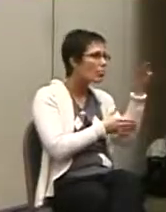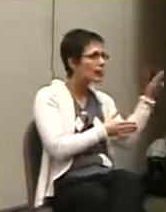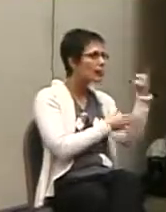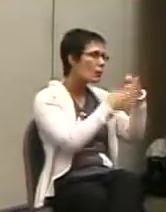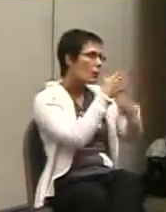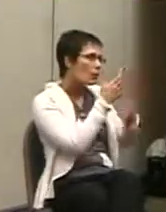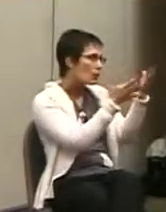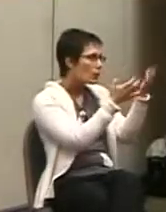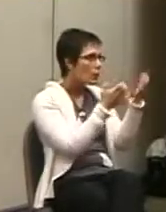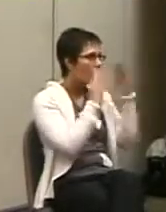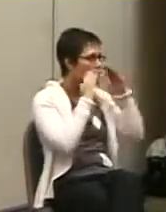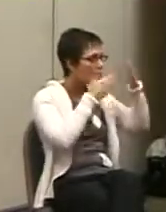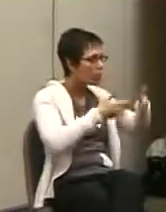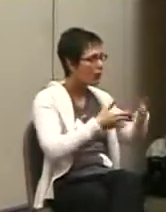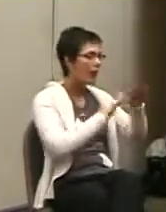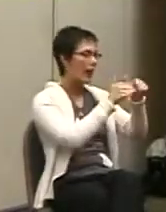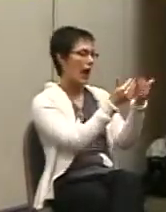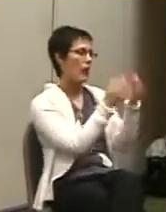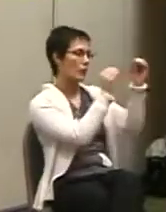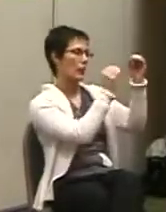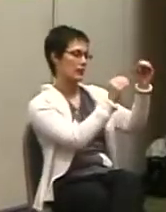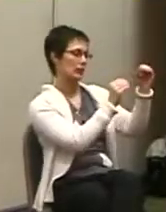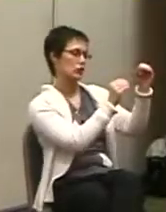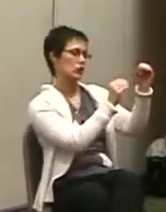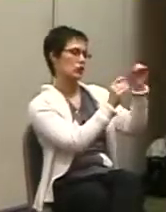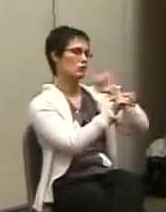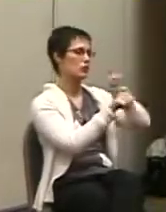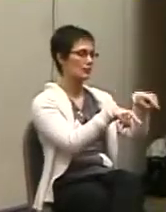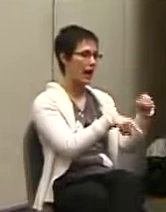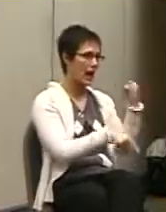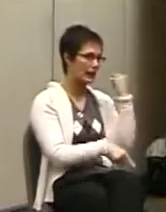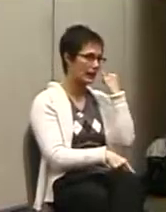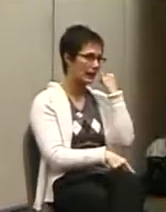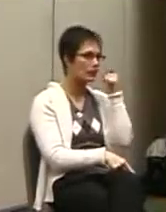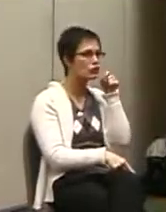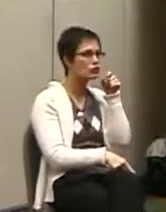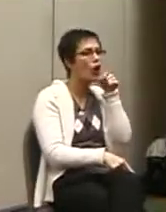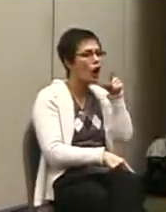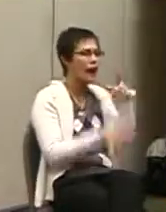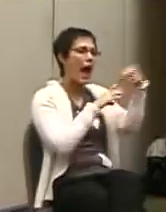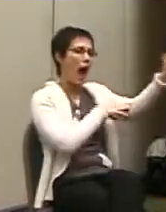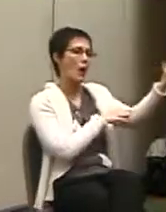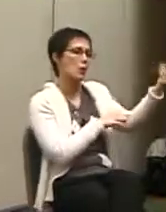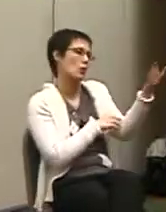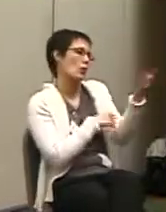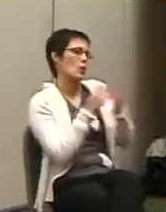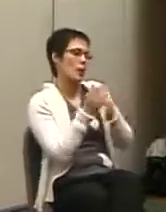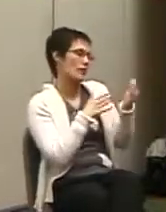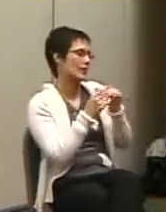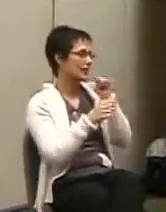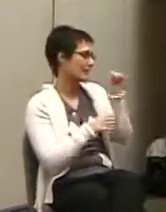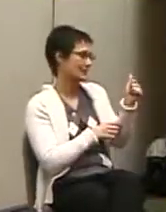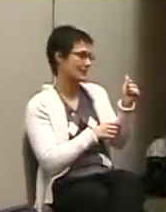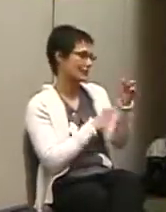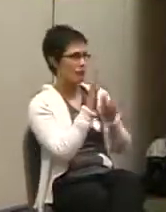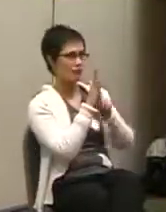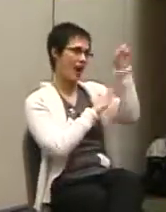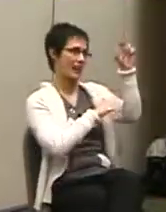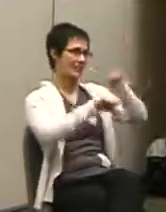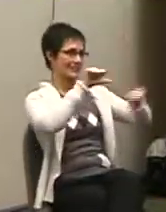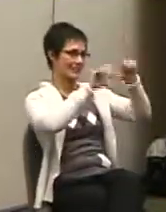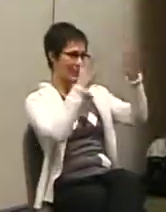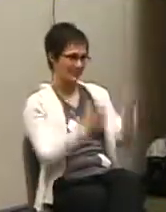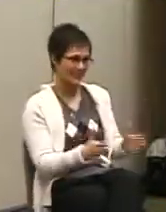teachers address when he talks out, if talking out is a problem? And it doesn't take a rocket scientist to all of a sudden realize that